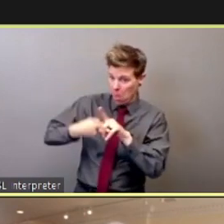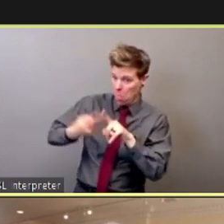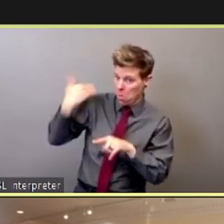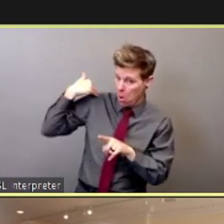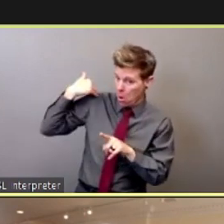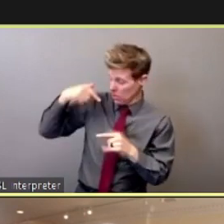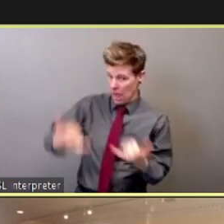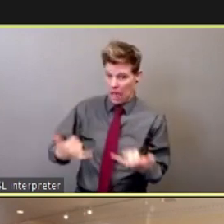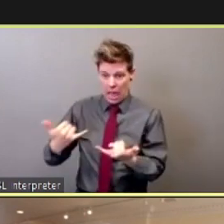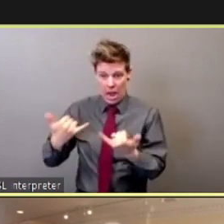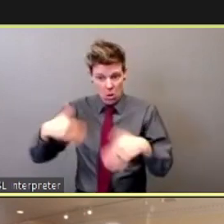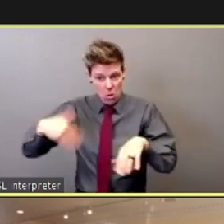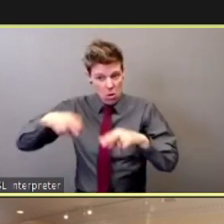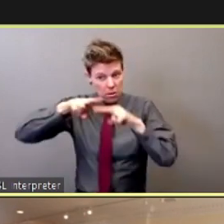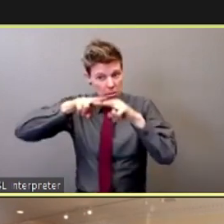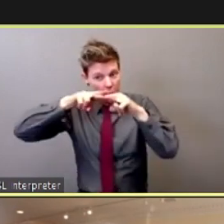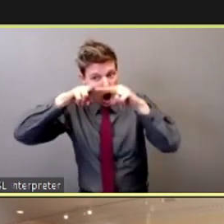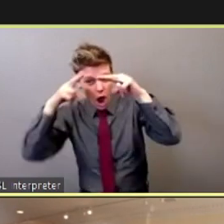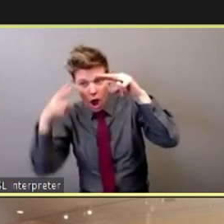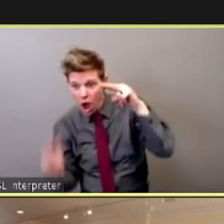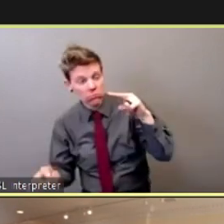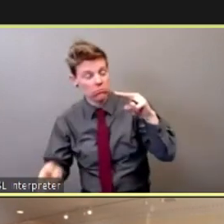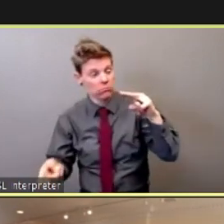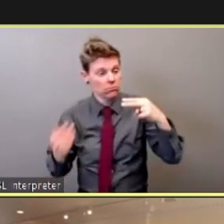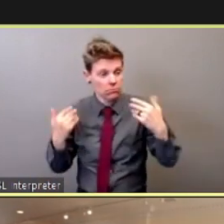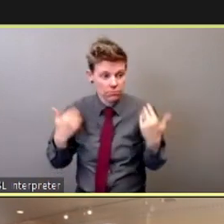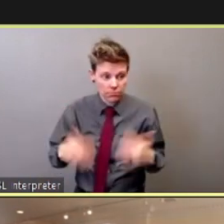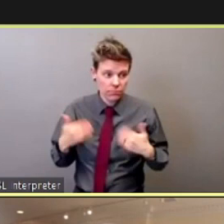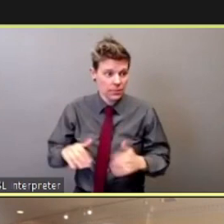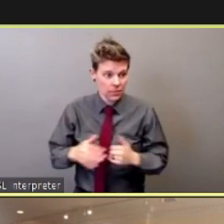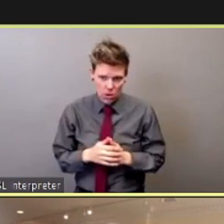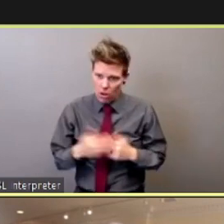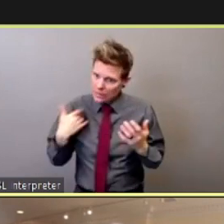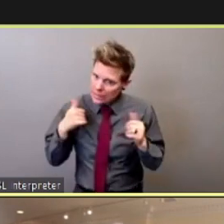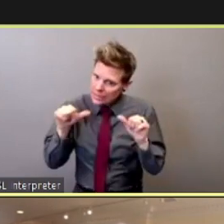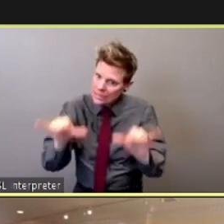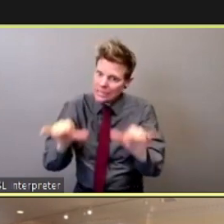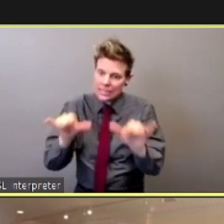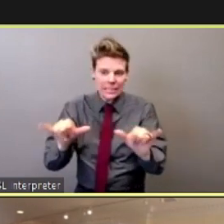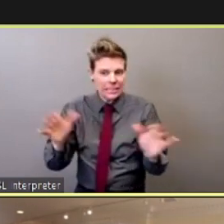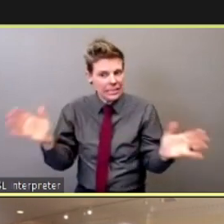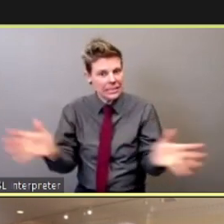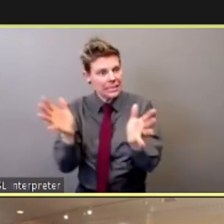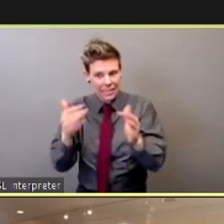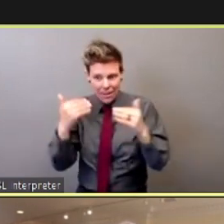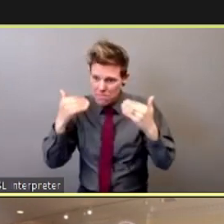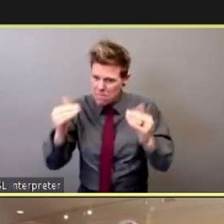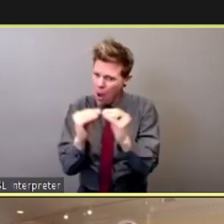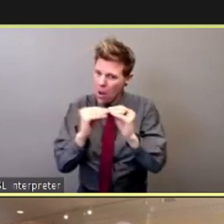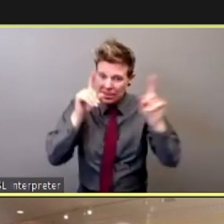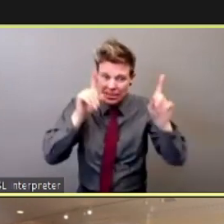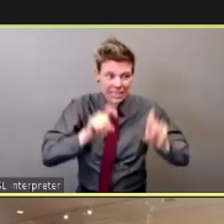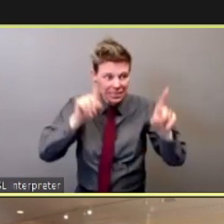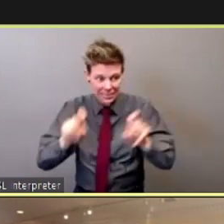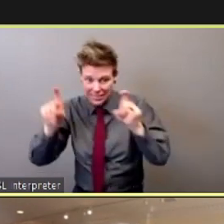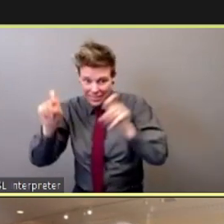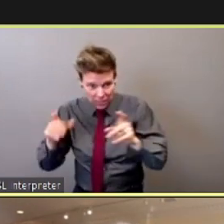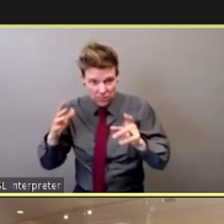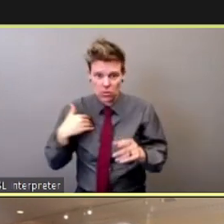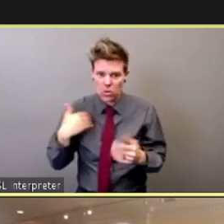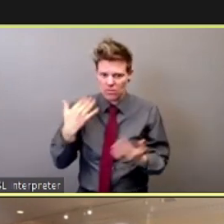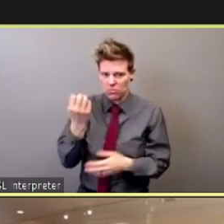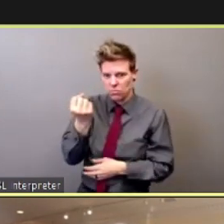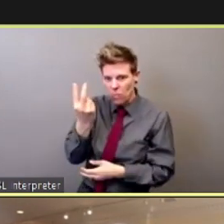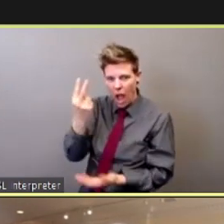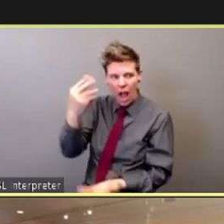so aggressive about tests, averaging about 12,000, we've got capacity to do far more than that. And while